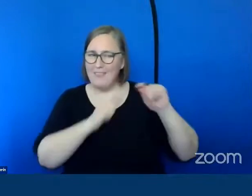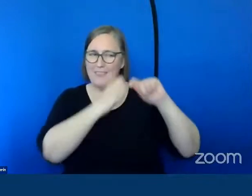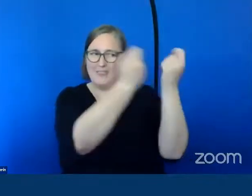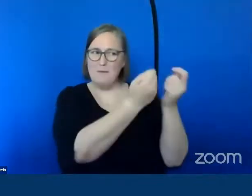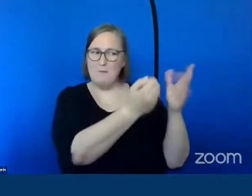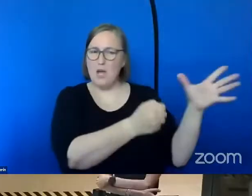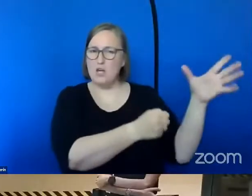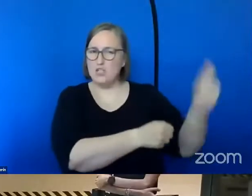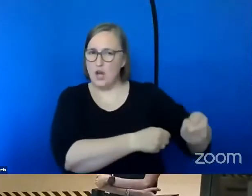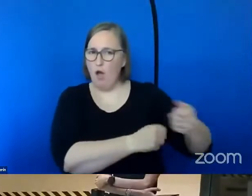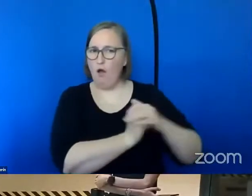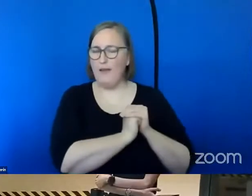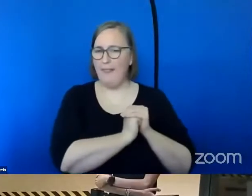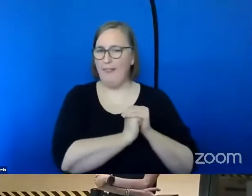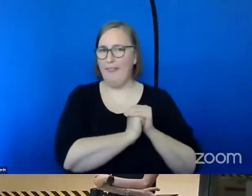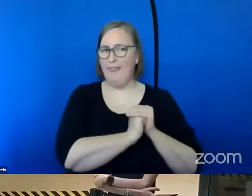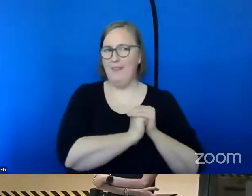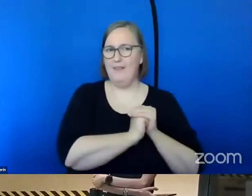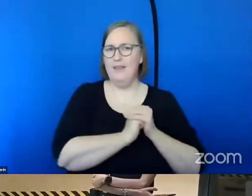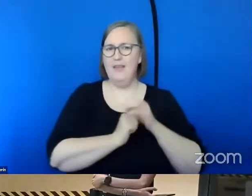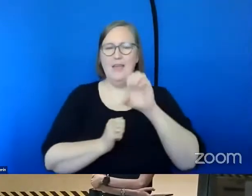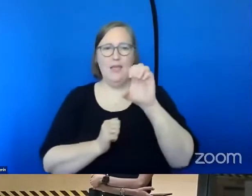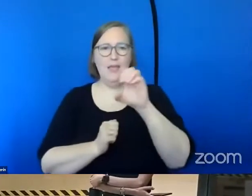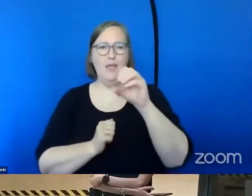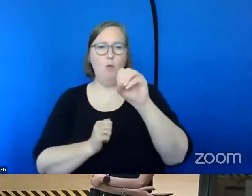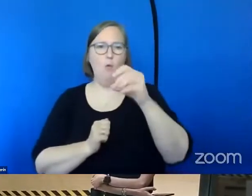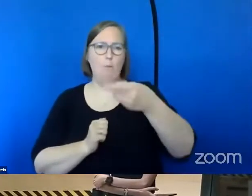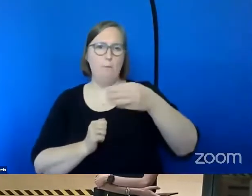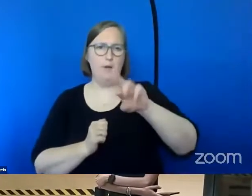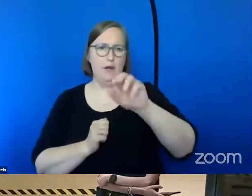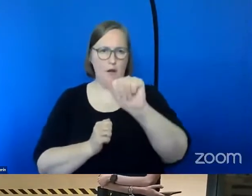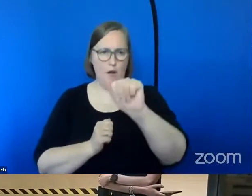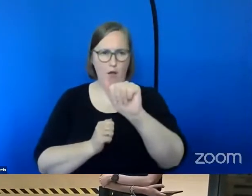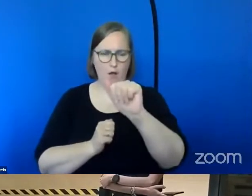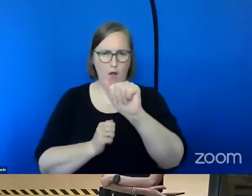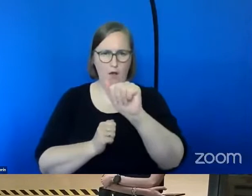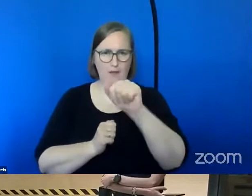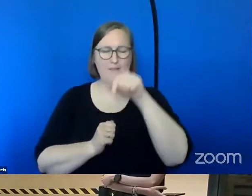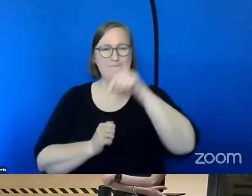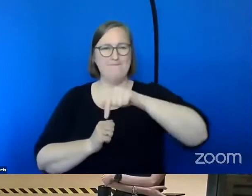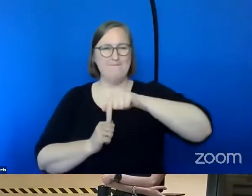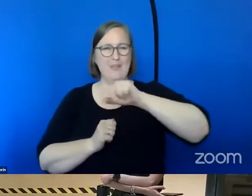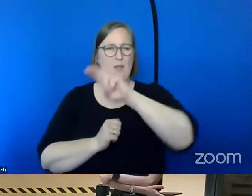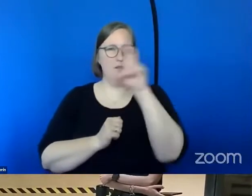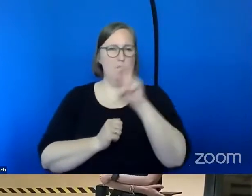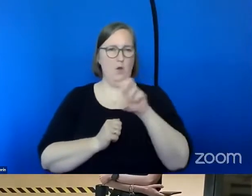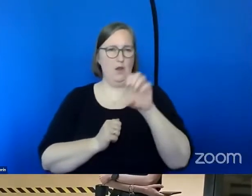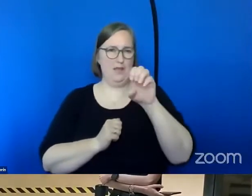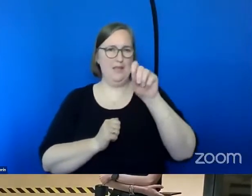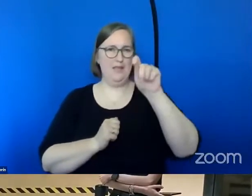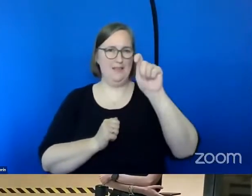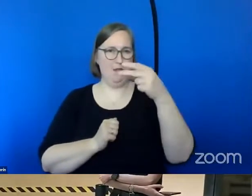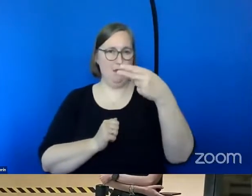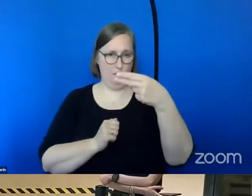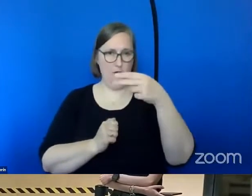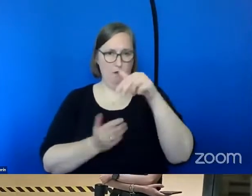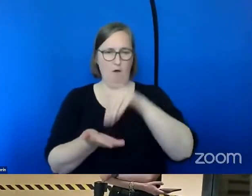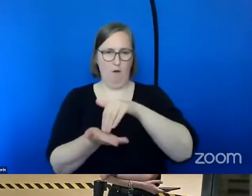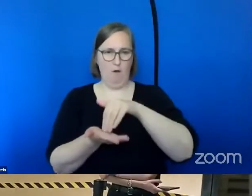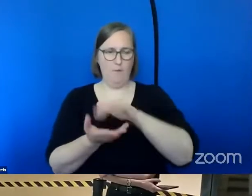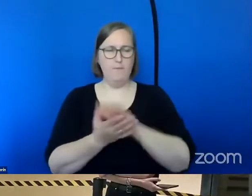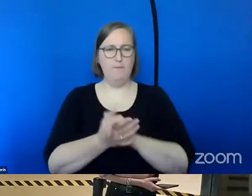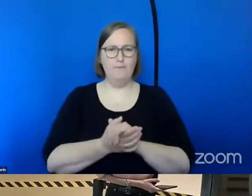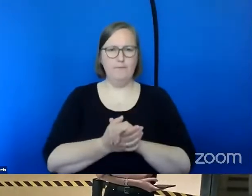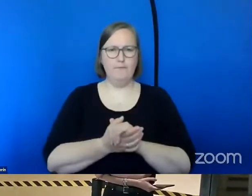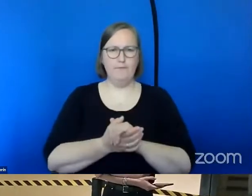for the E-Opera team is Magnus Niska. Now, Niska is ready here. Look at the concentration and focus on the Swedish pilot's face. He